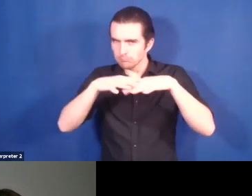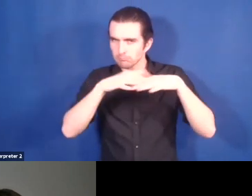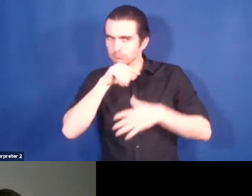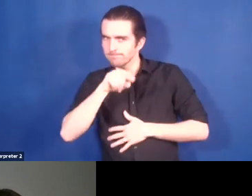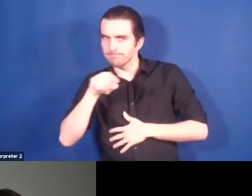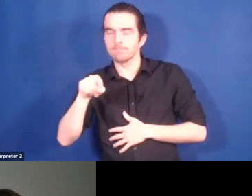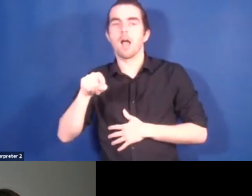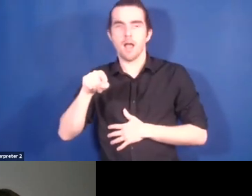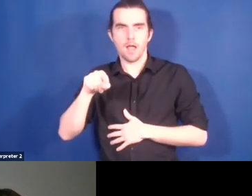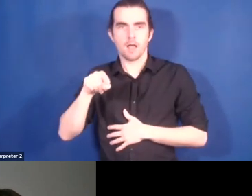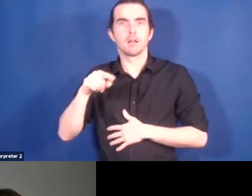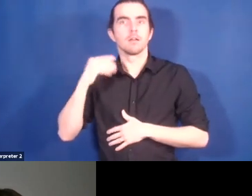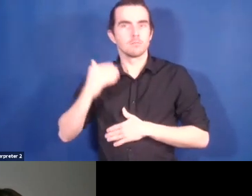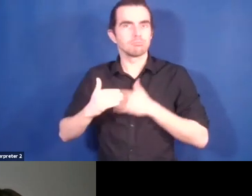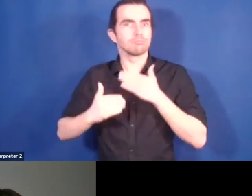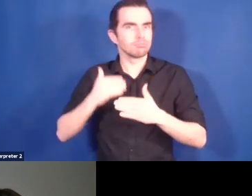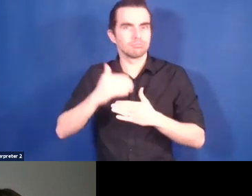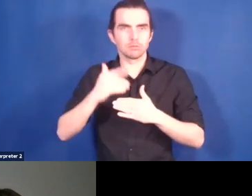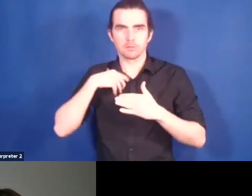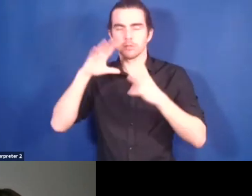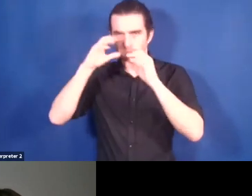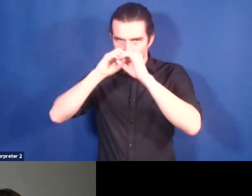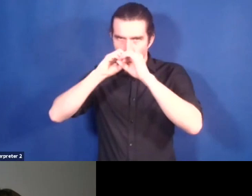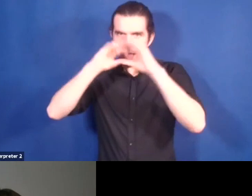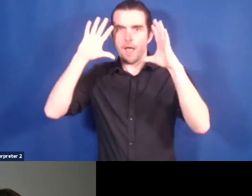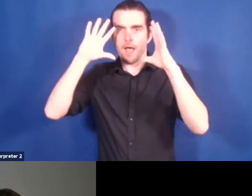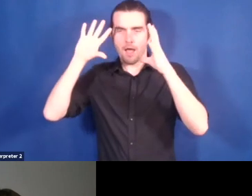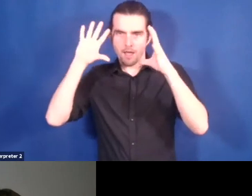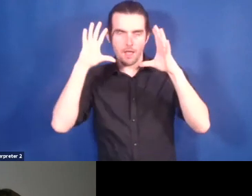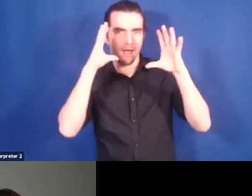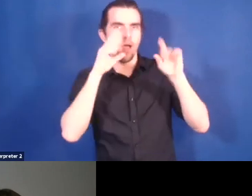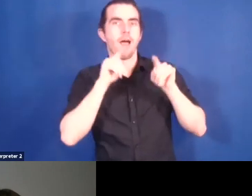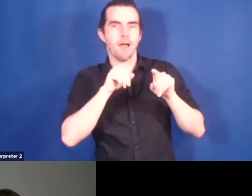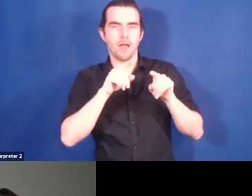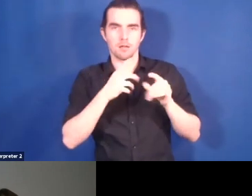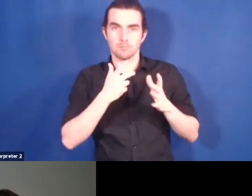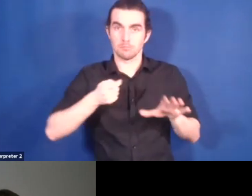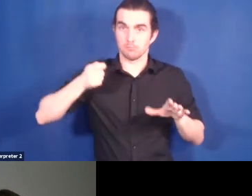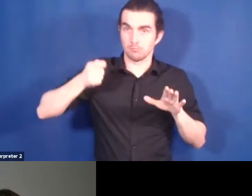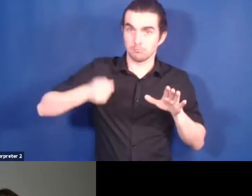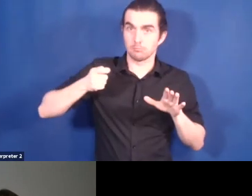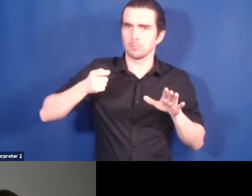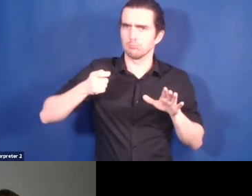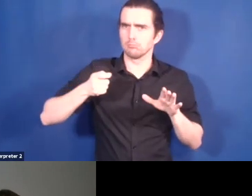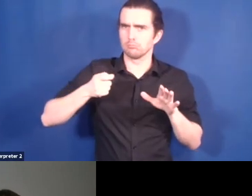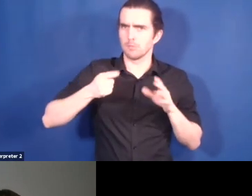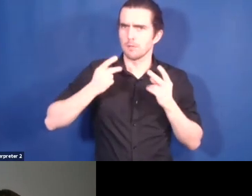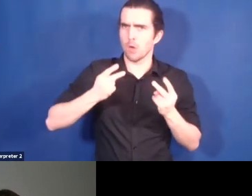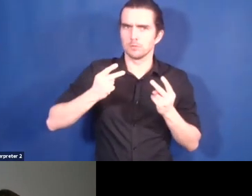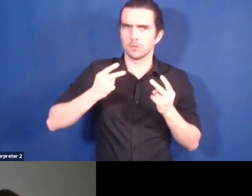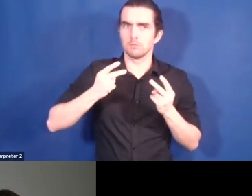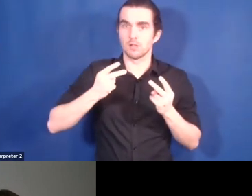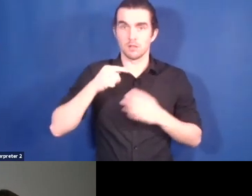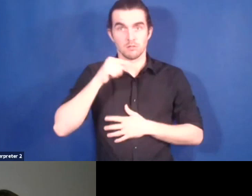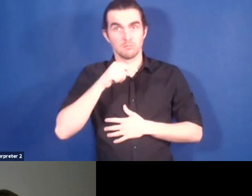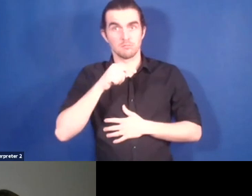because it's something that appears on UNHCR's homepage when you look at their facts and figures.